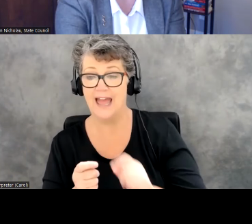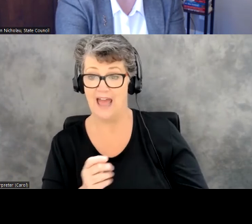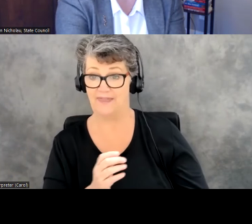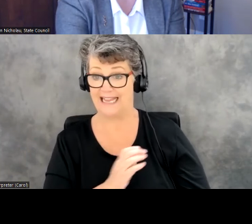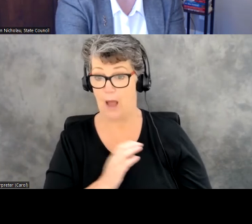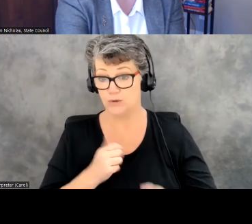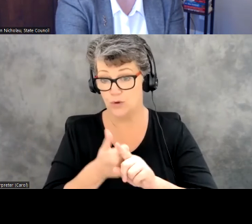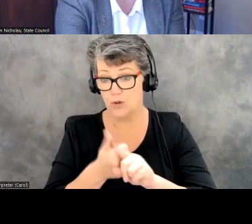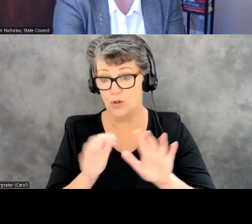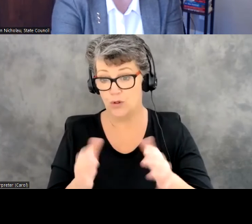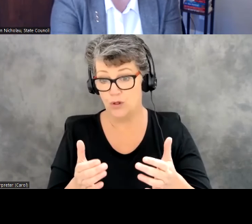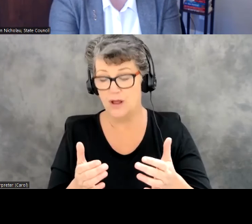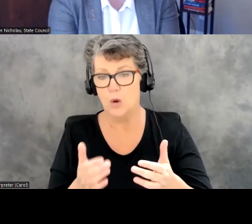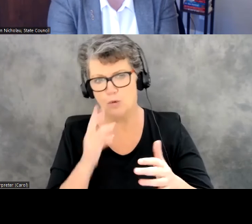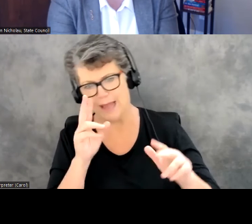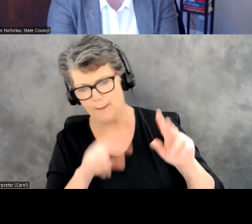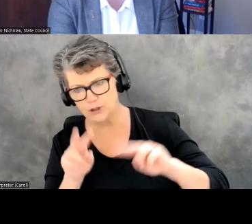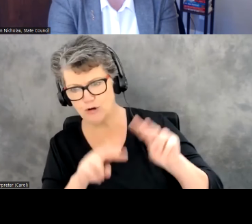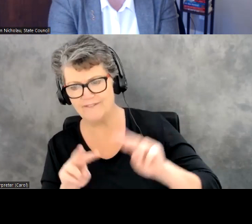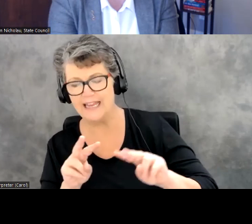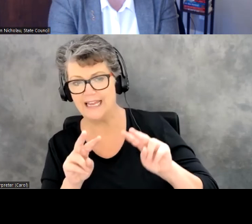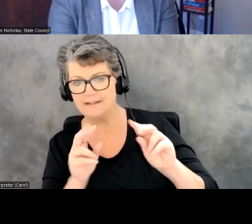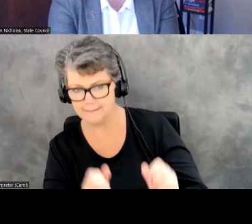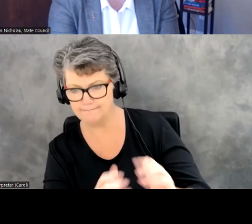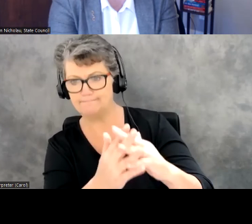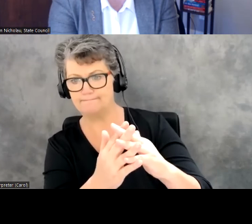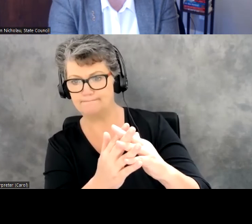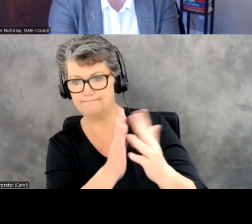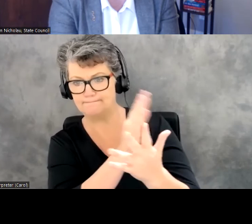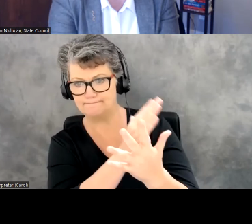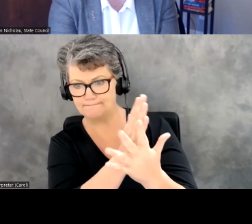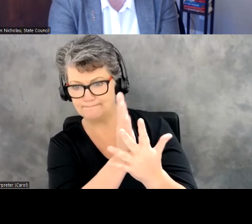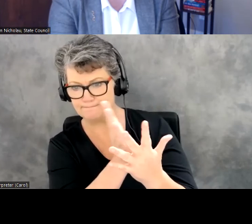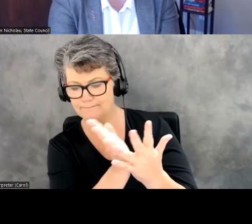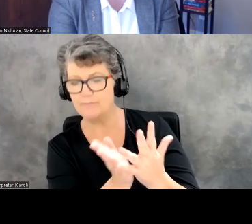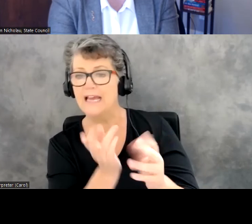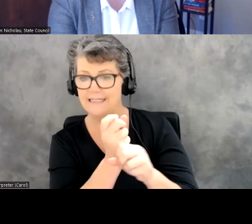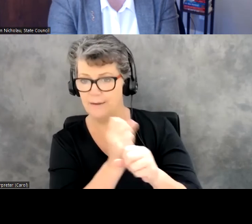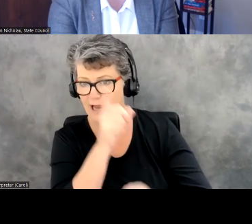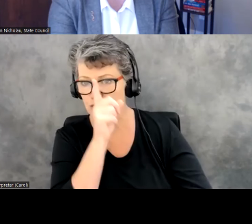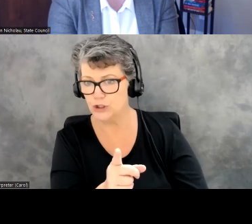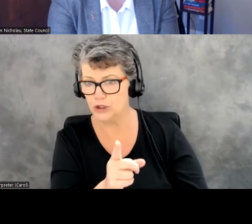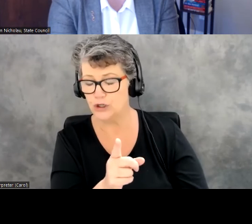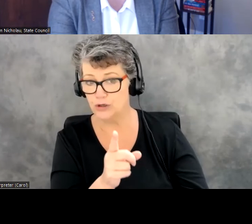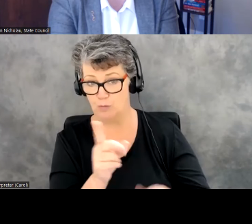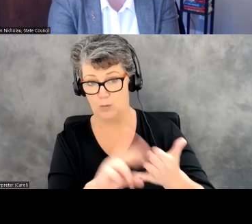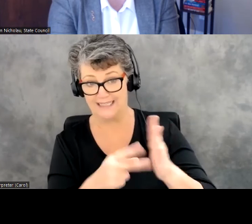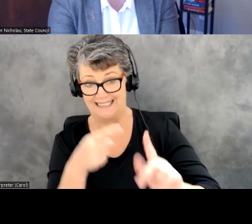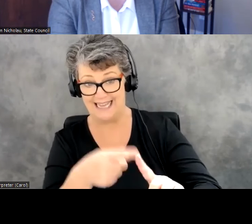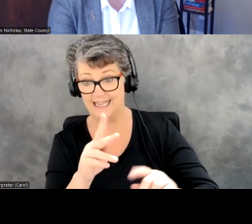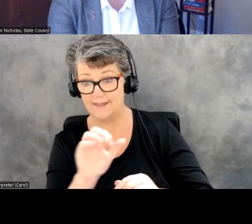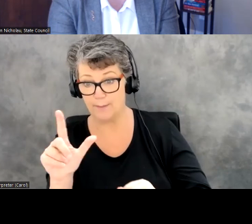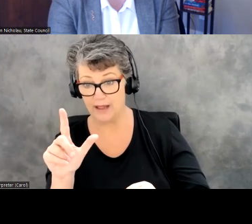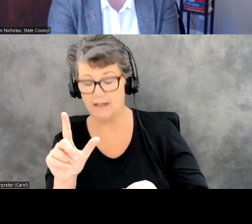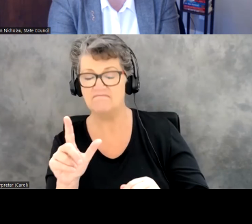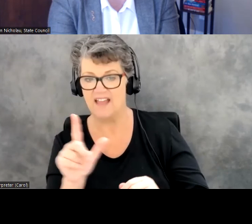be observing the implementation stages to make sure that what was intended in the bill is